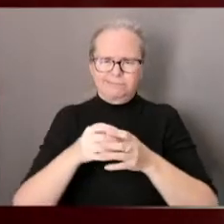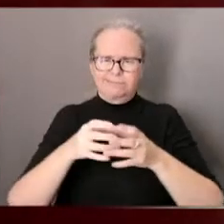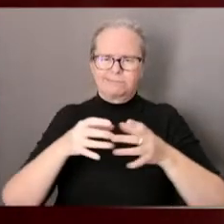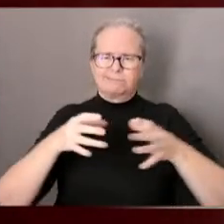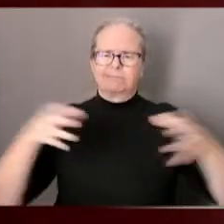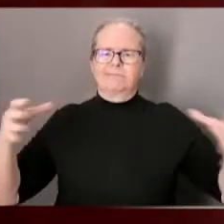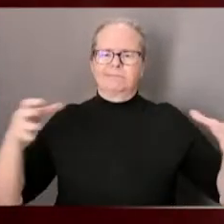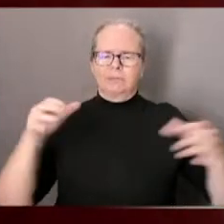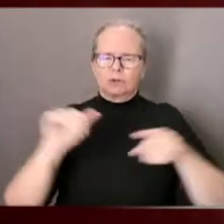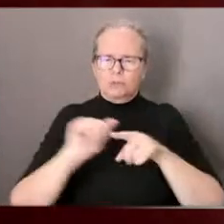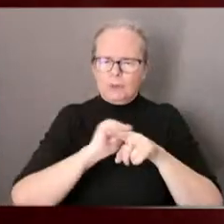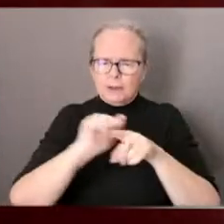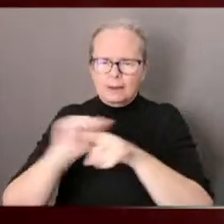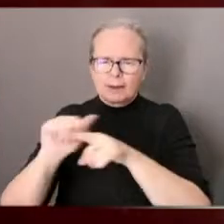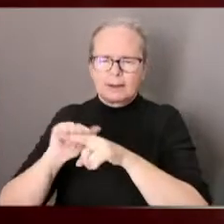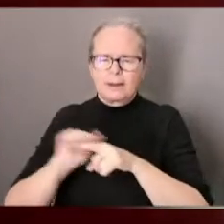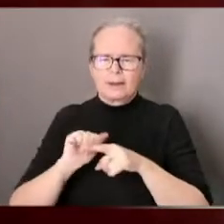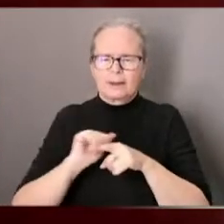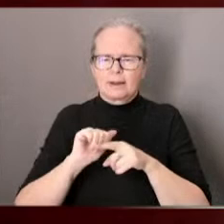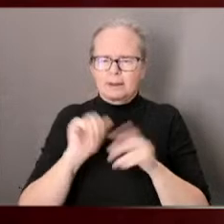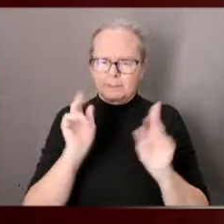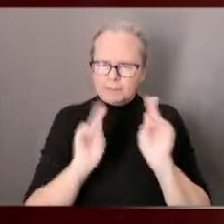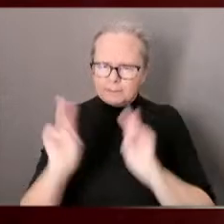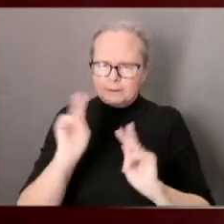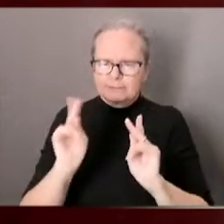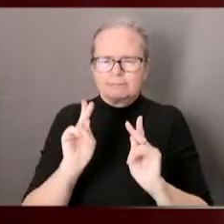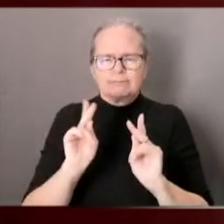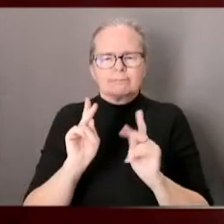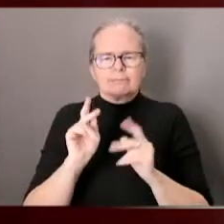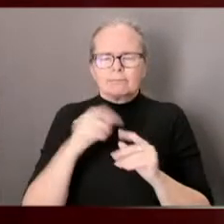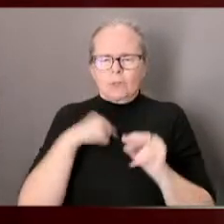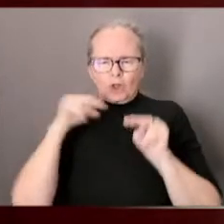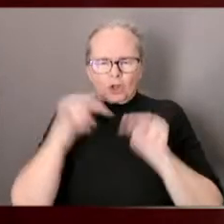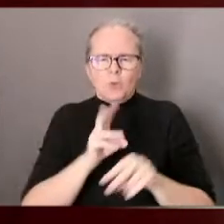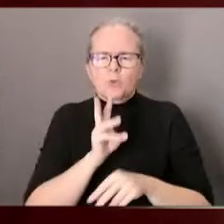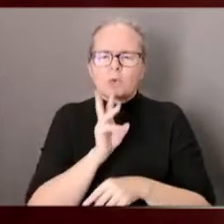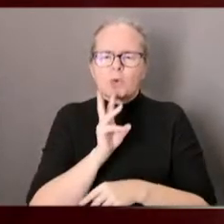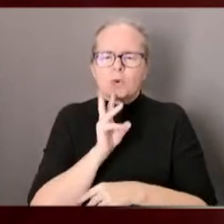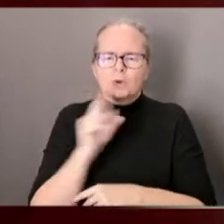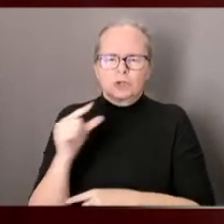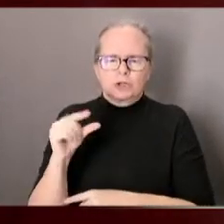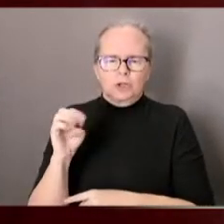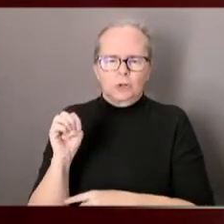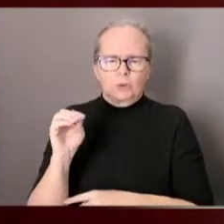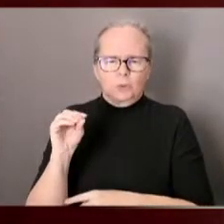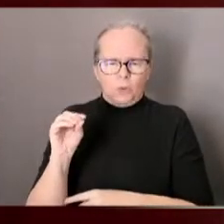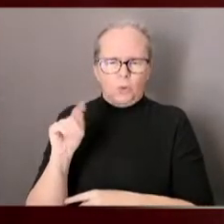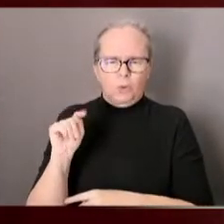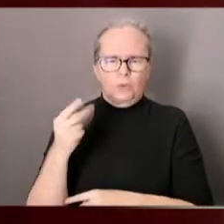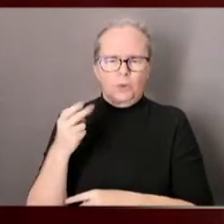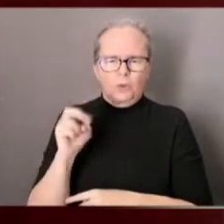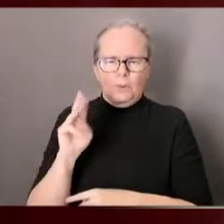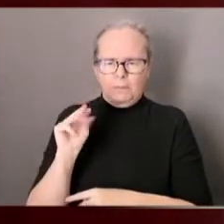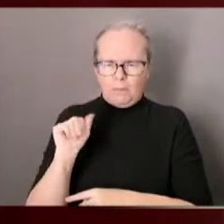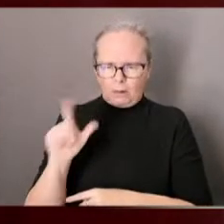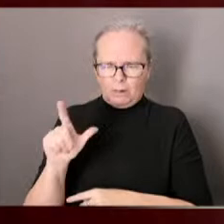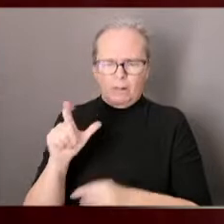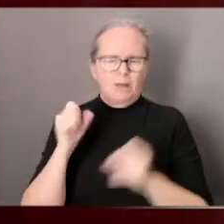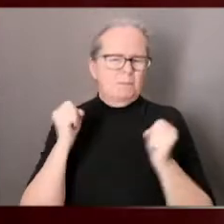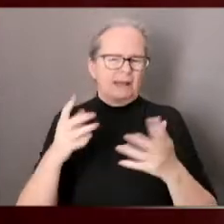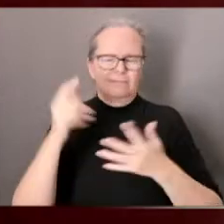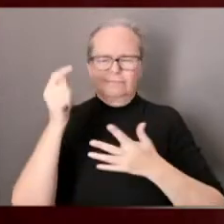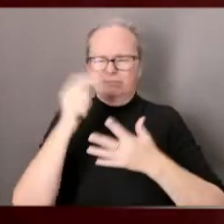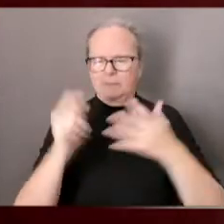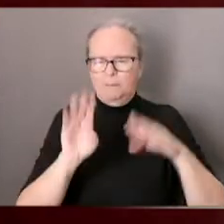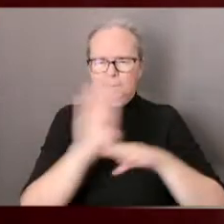hydrogen geothermal bitumen Beyond combustion and supercharging Alberta's rural economies Mr Speaker Alberta's NDP opposition is excited for